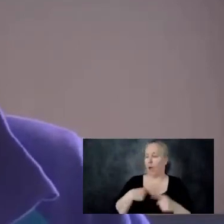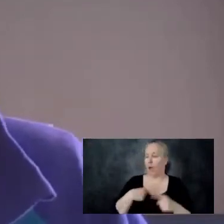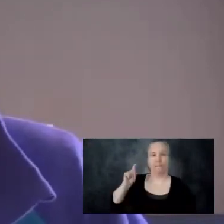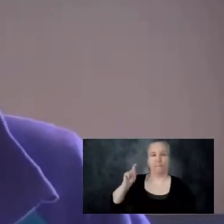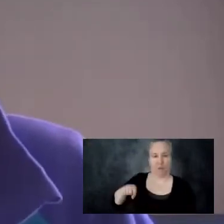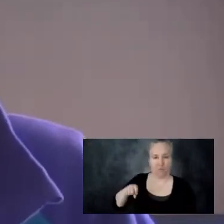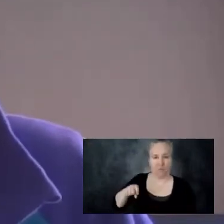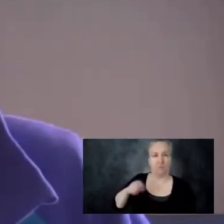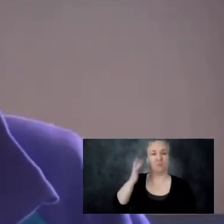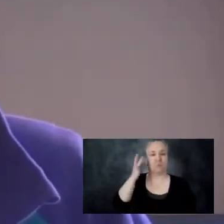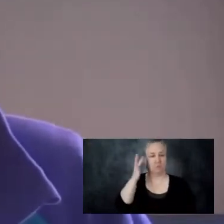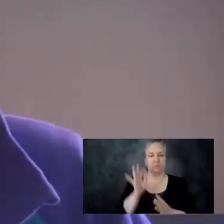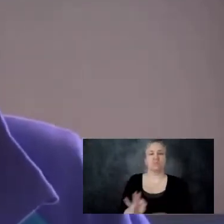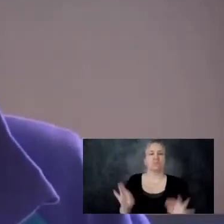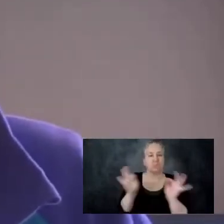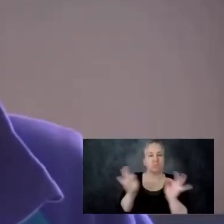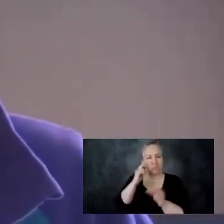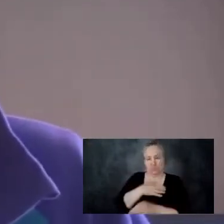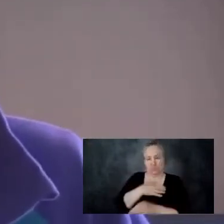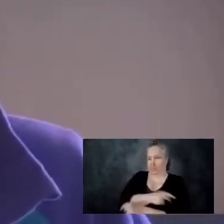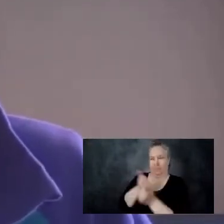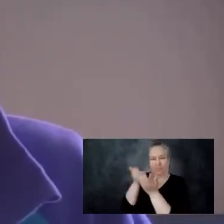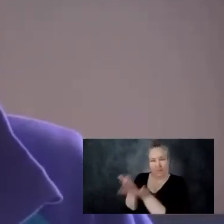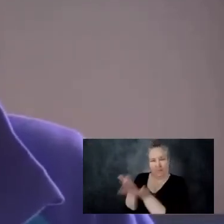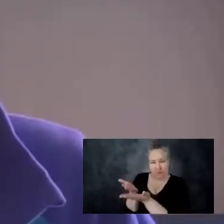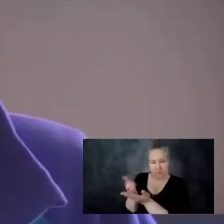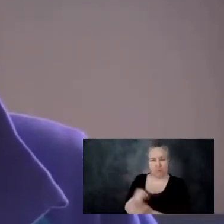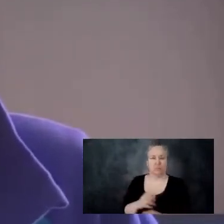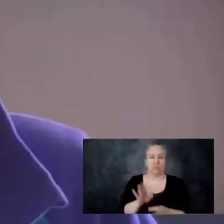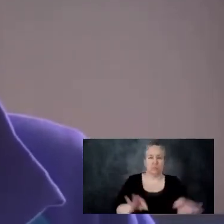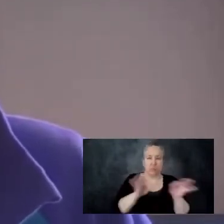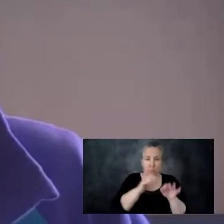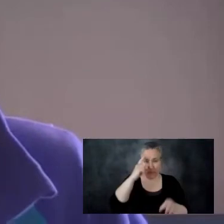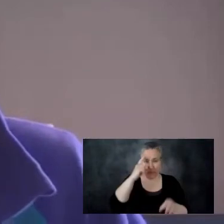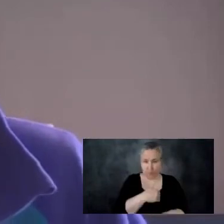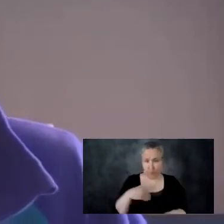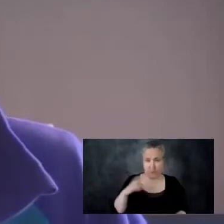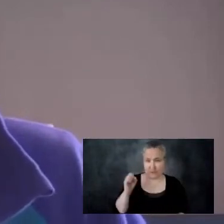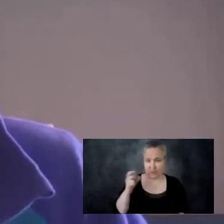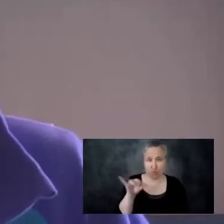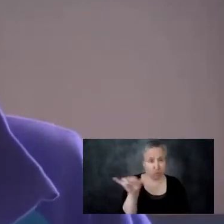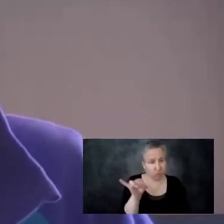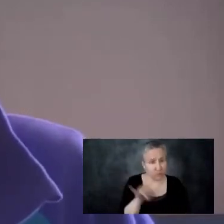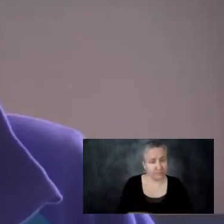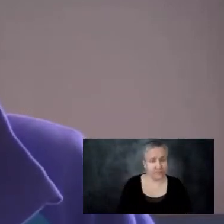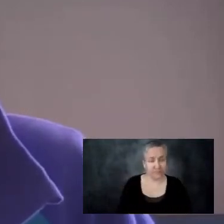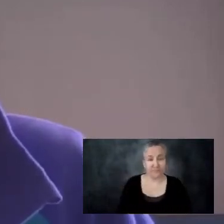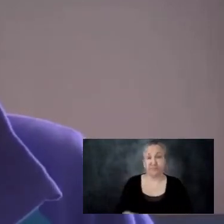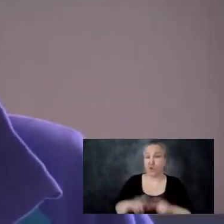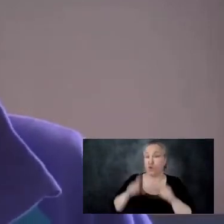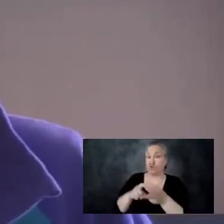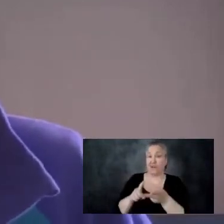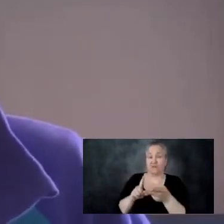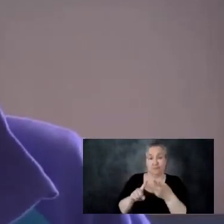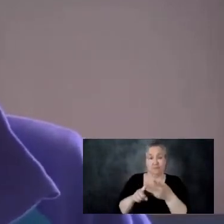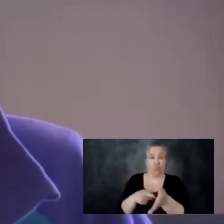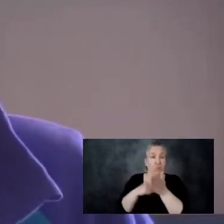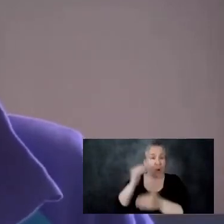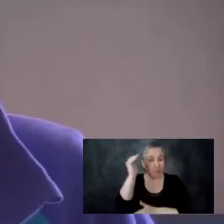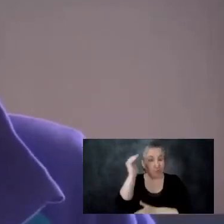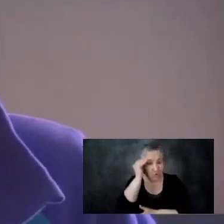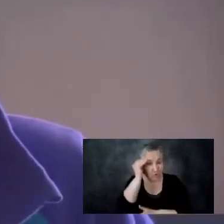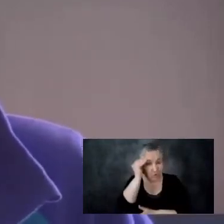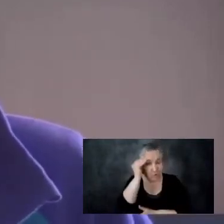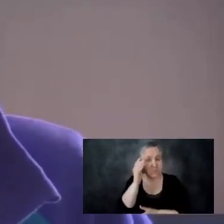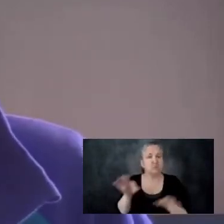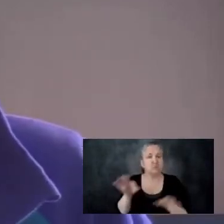because it's important for my patient. It's important for breast cancer as well. Trials take knowledge. We have to know what this